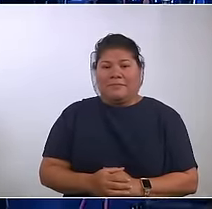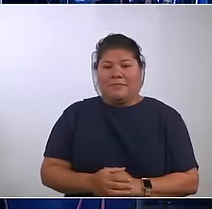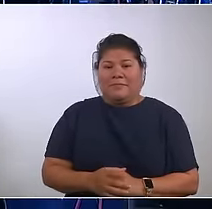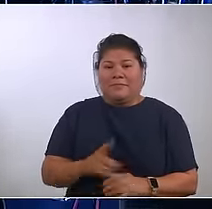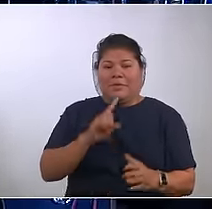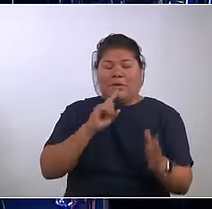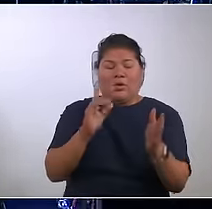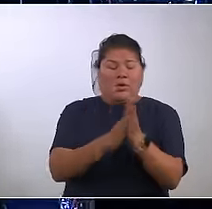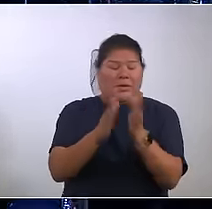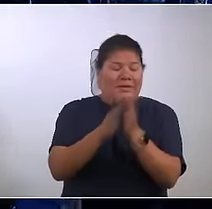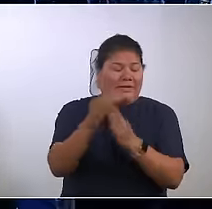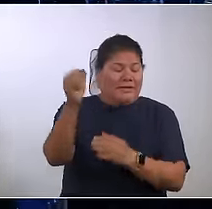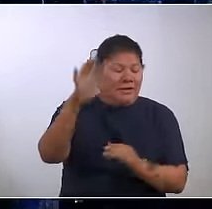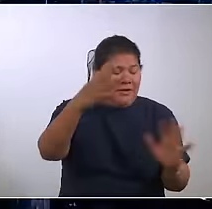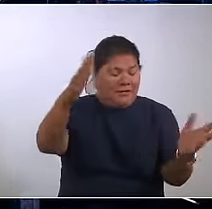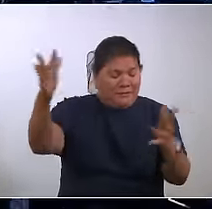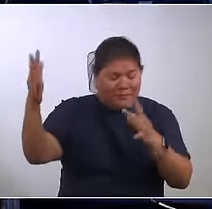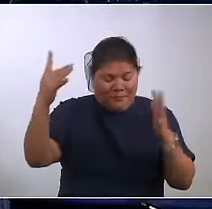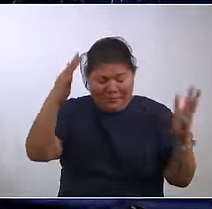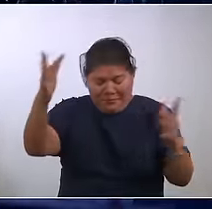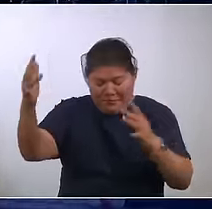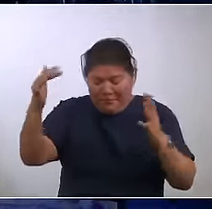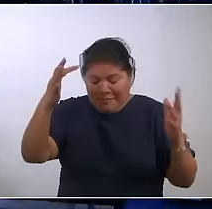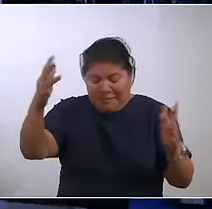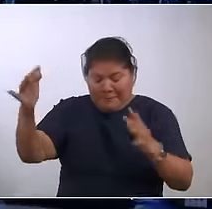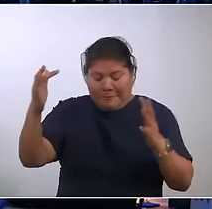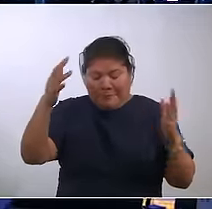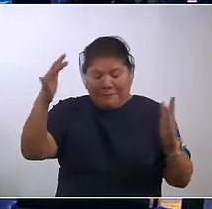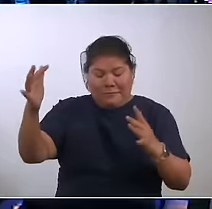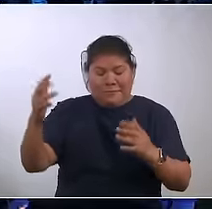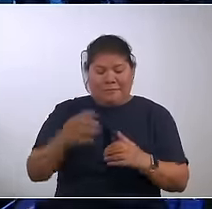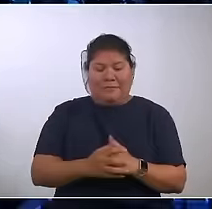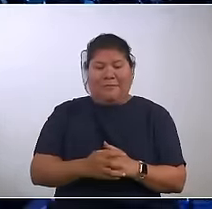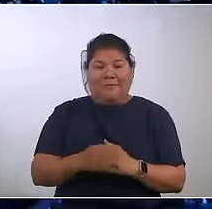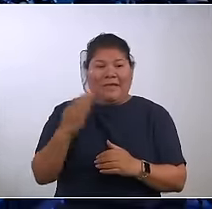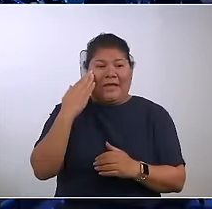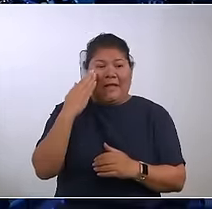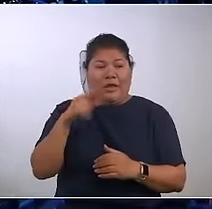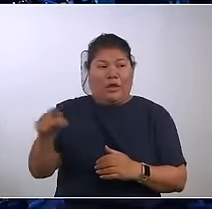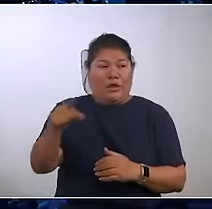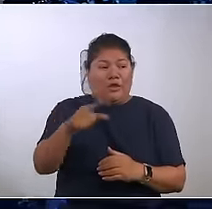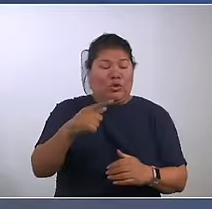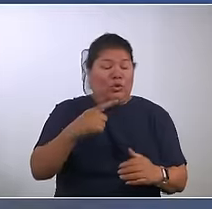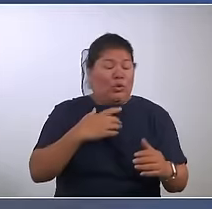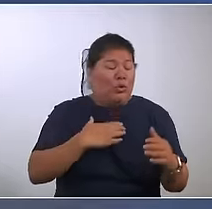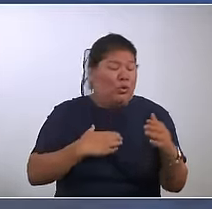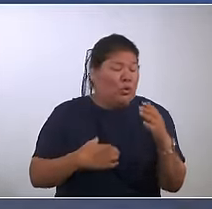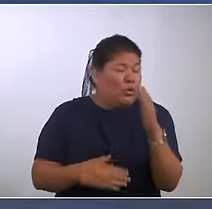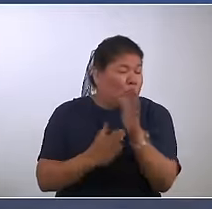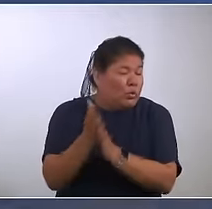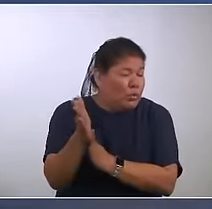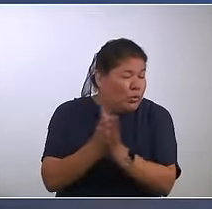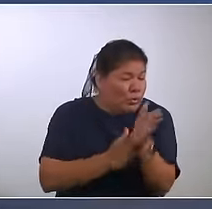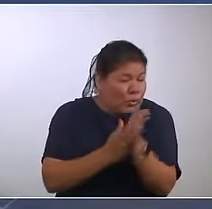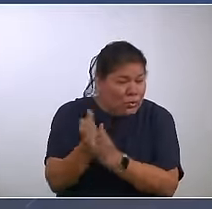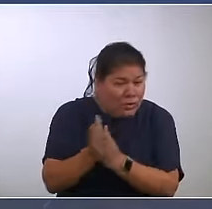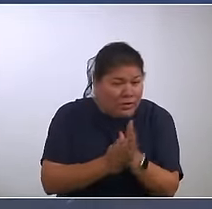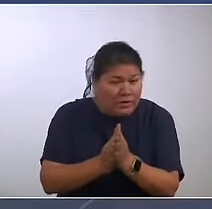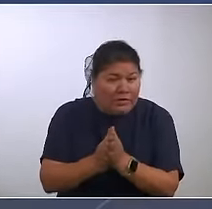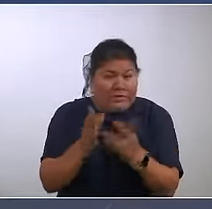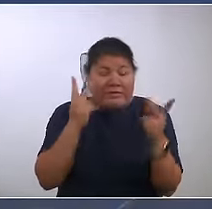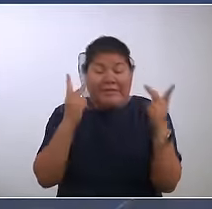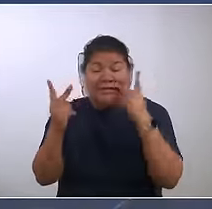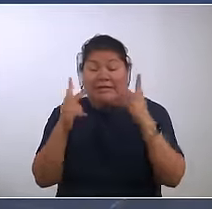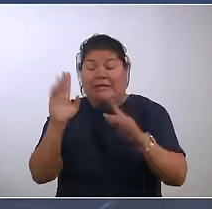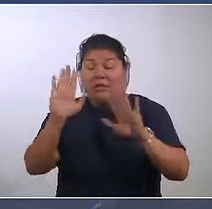Alguien dé gloria a Dios en este lugar. Somebody give glory to God. Yo no sé si usted tiene hambre. I don't know if you're hungry. Por ver a